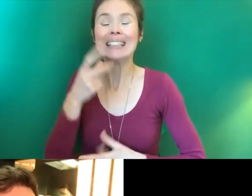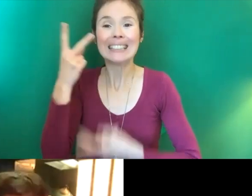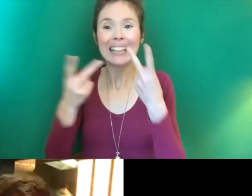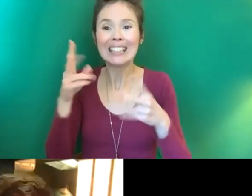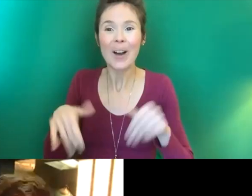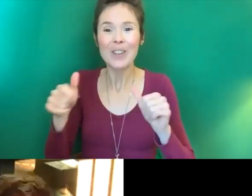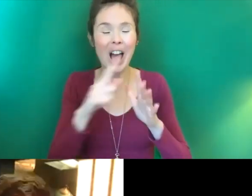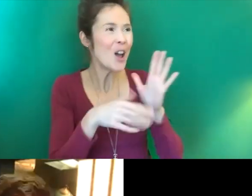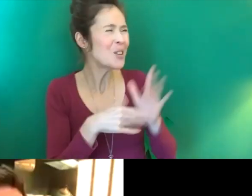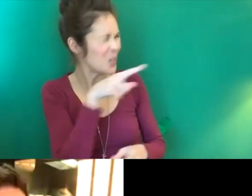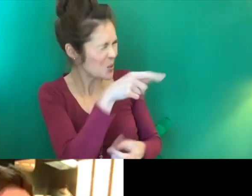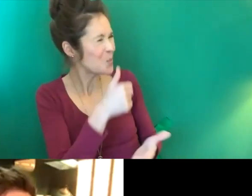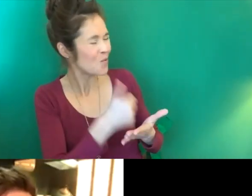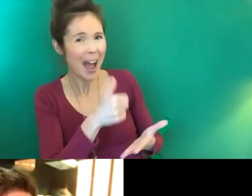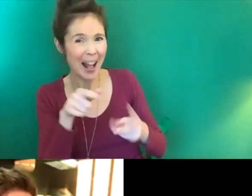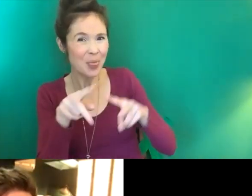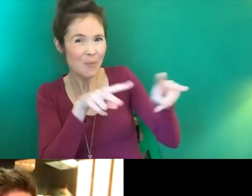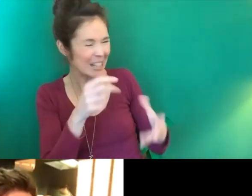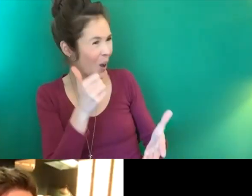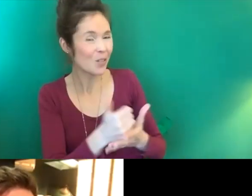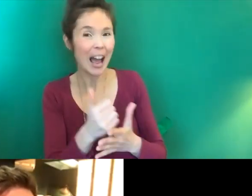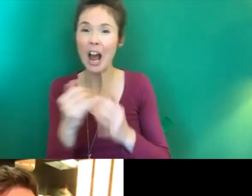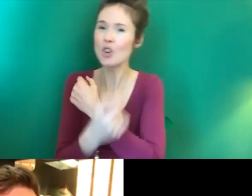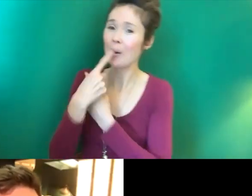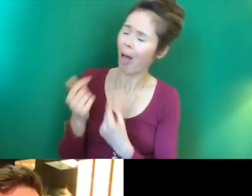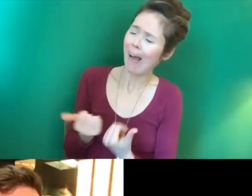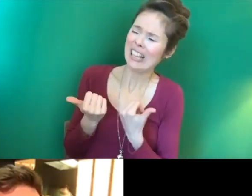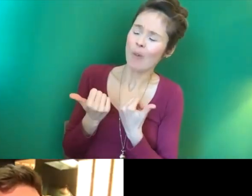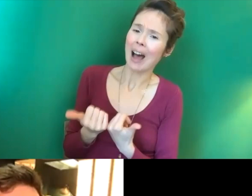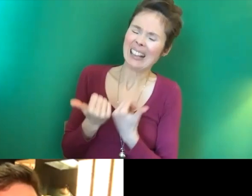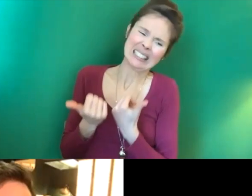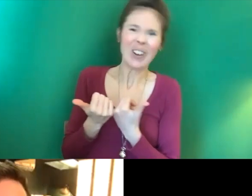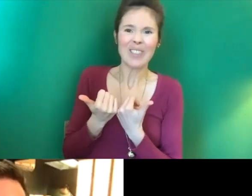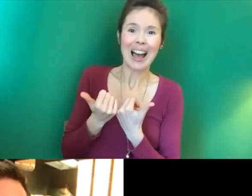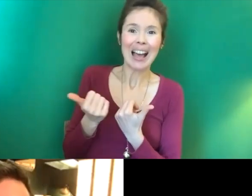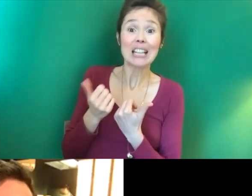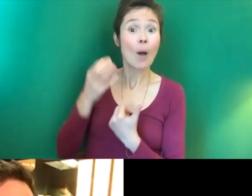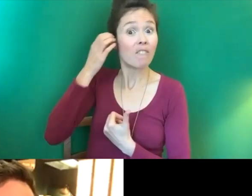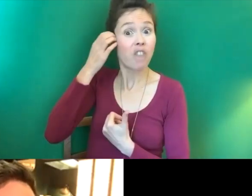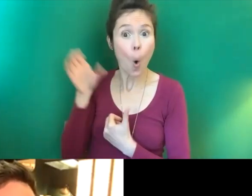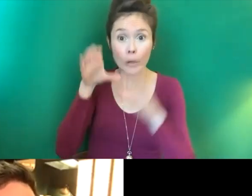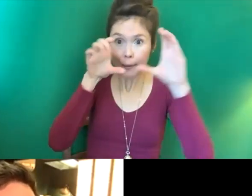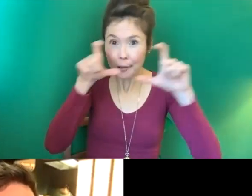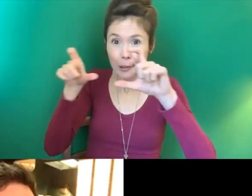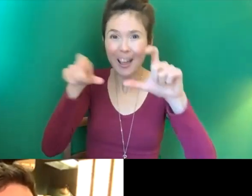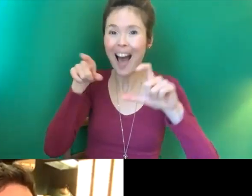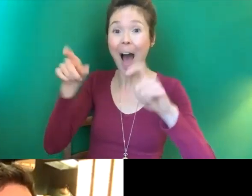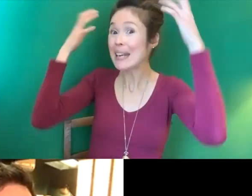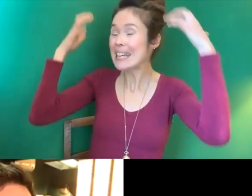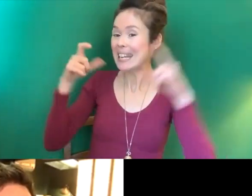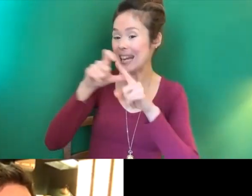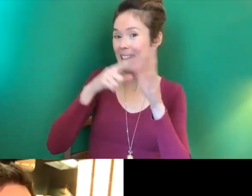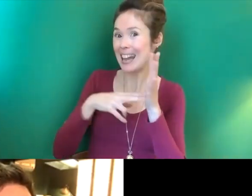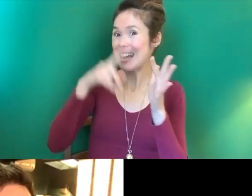John. Yeah, it's not bad. It's all phone footage. And here's Dave. You can see the same space being used in a